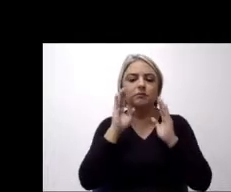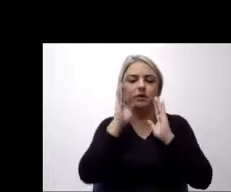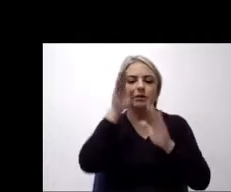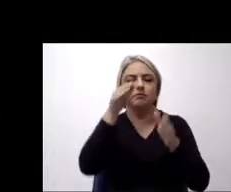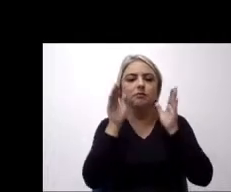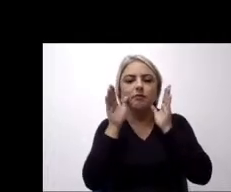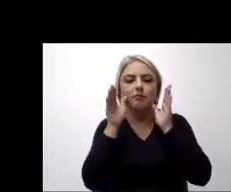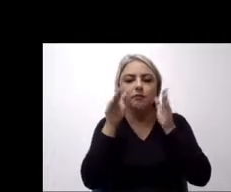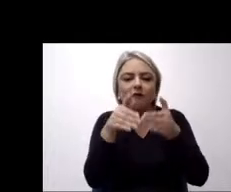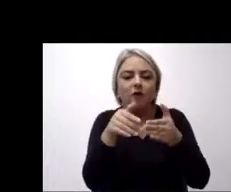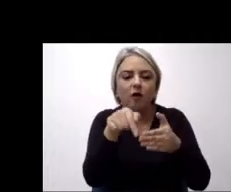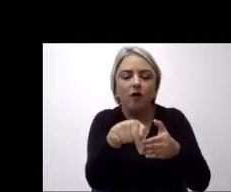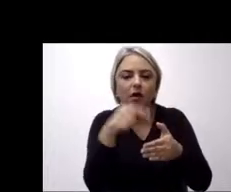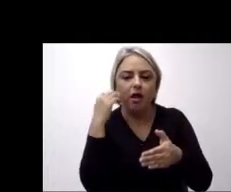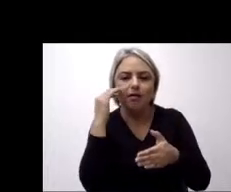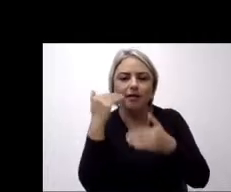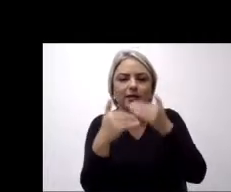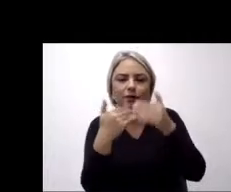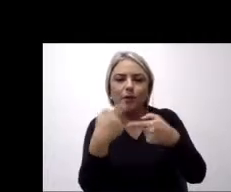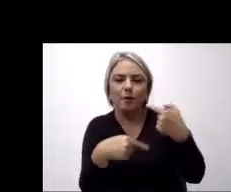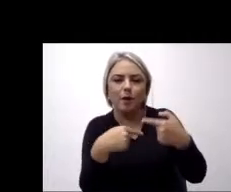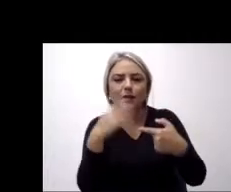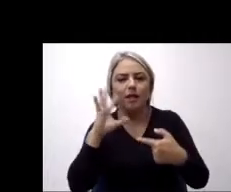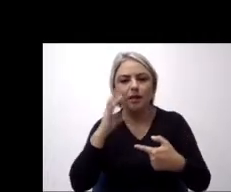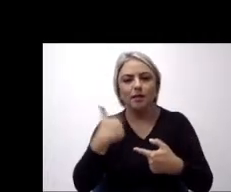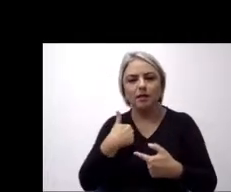process in a different way.